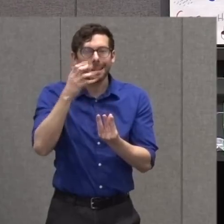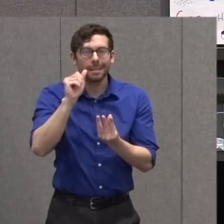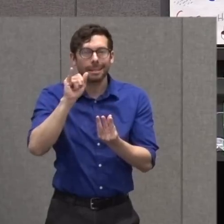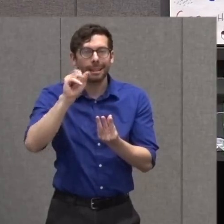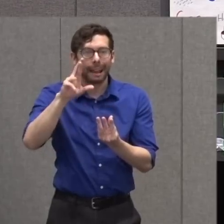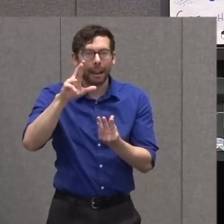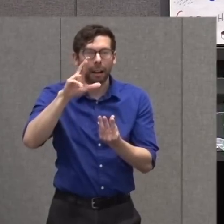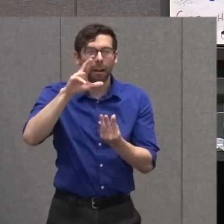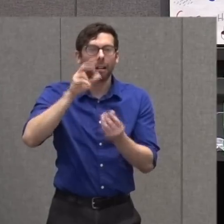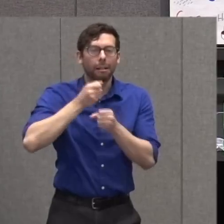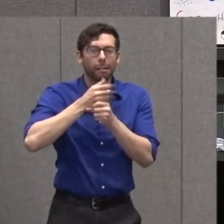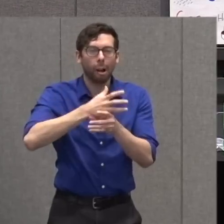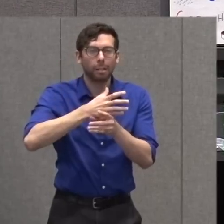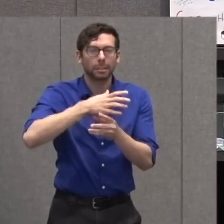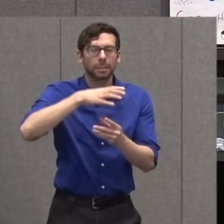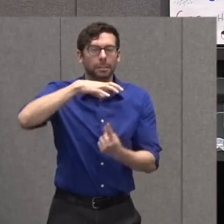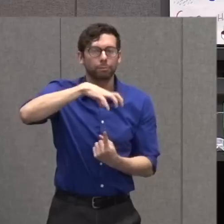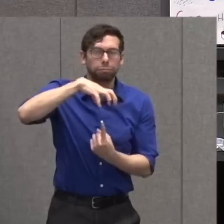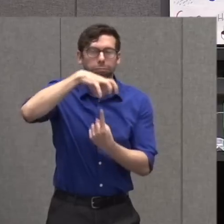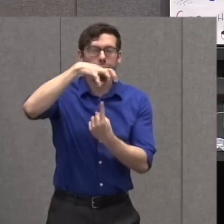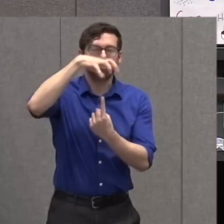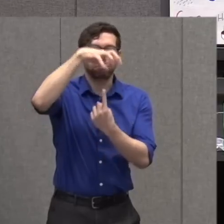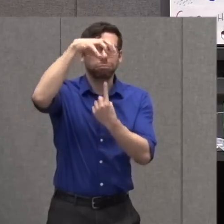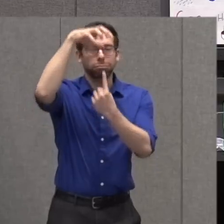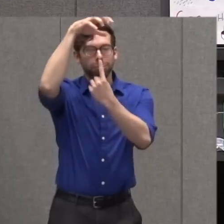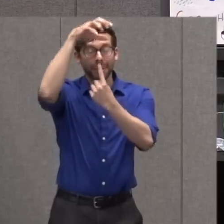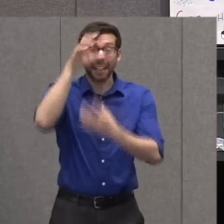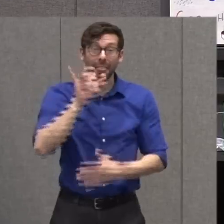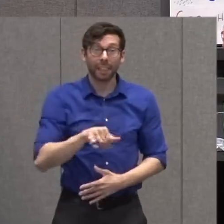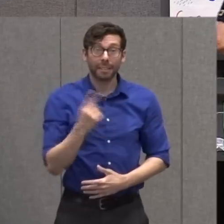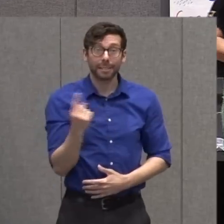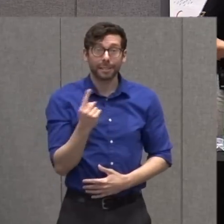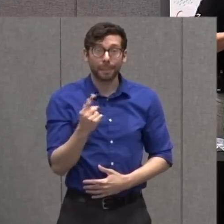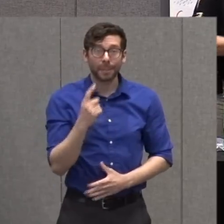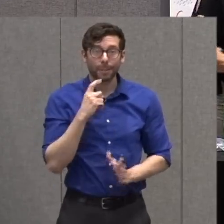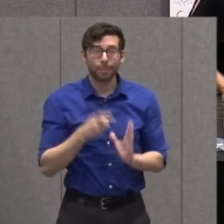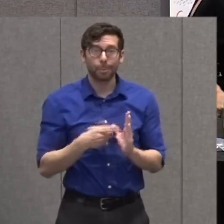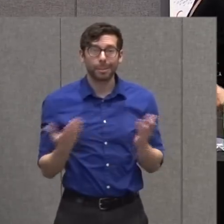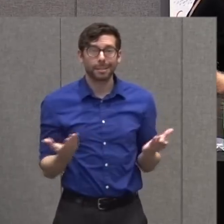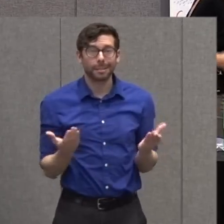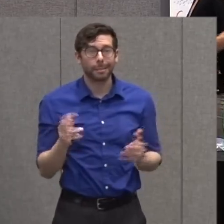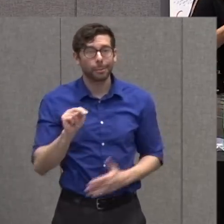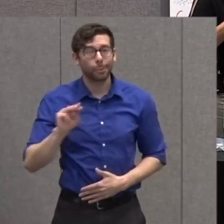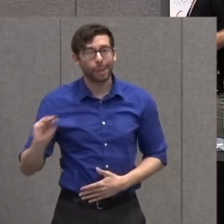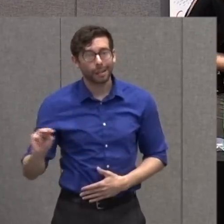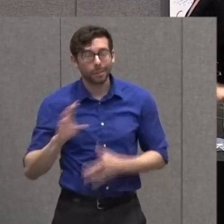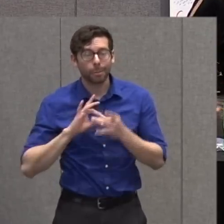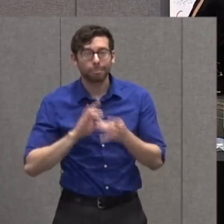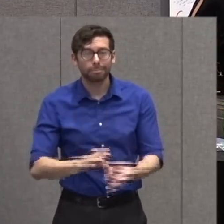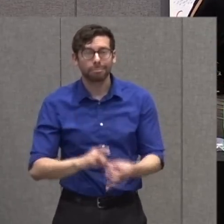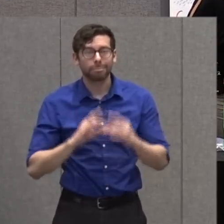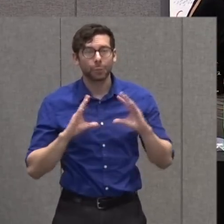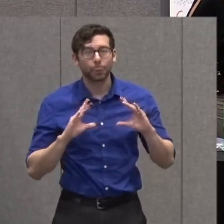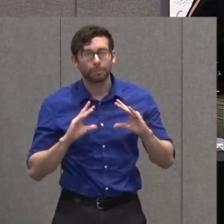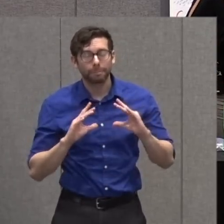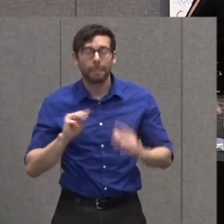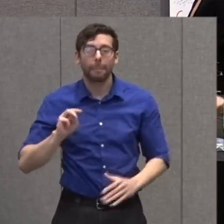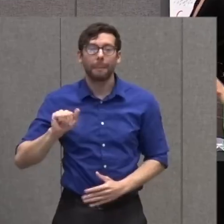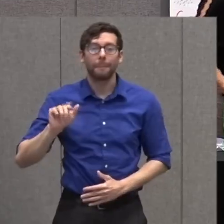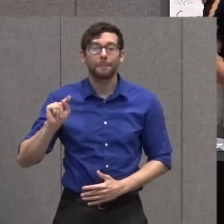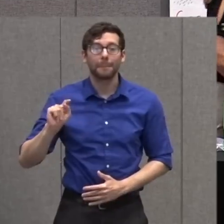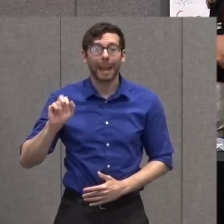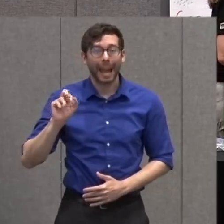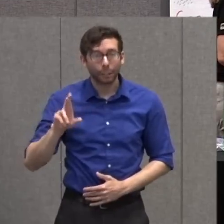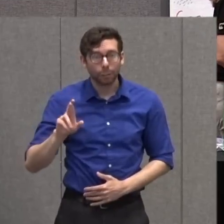here in New Mexico that also have to do with matter, gas, and solids. Very good. All